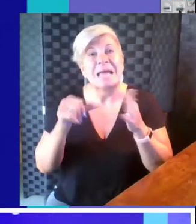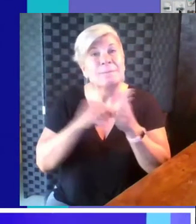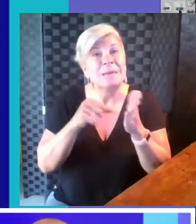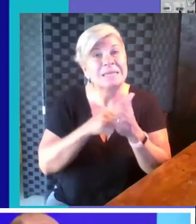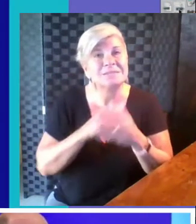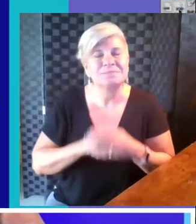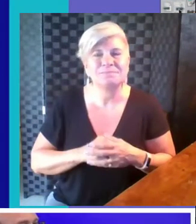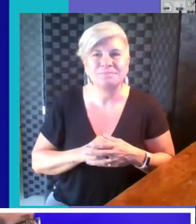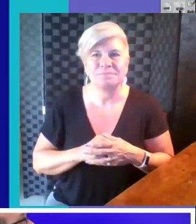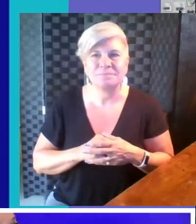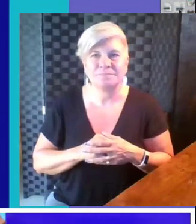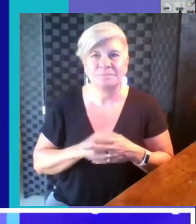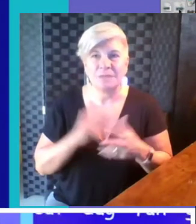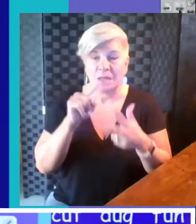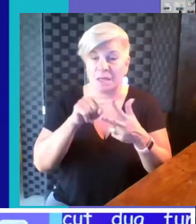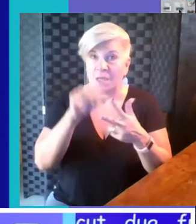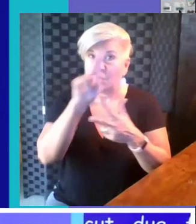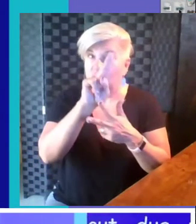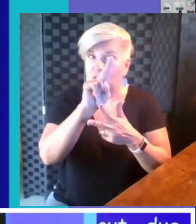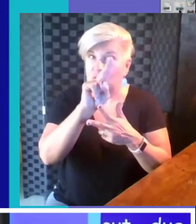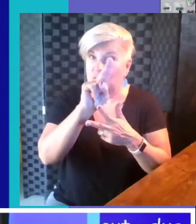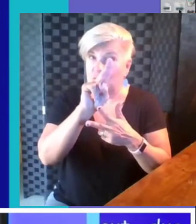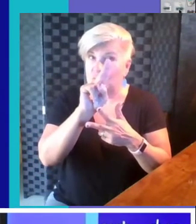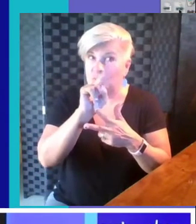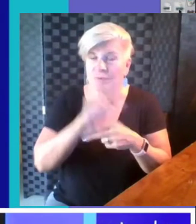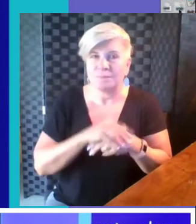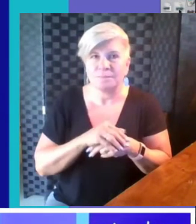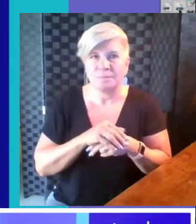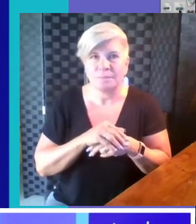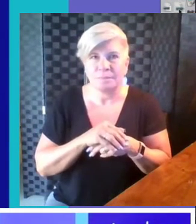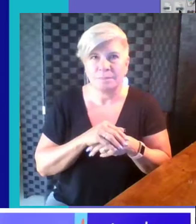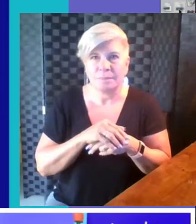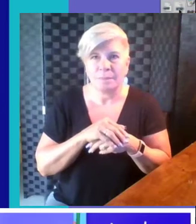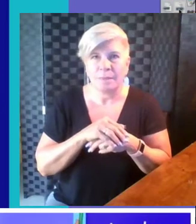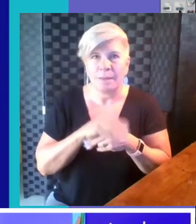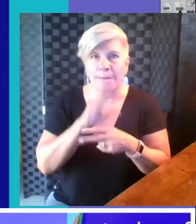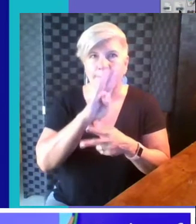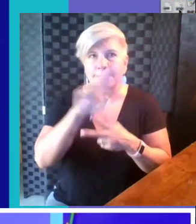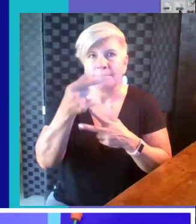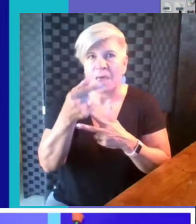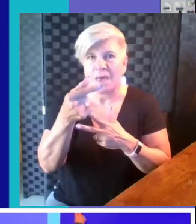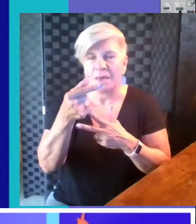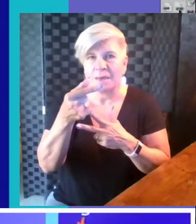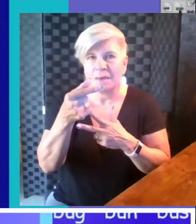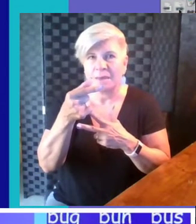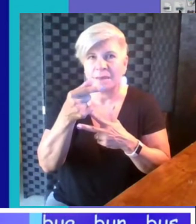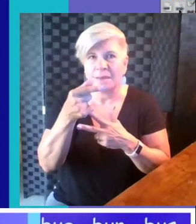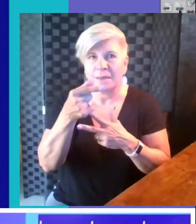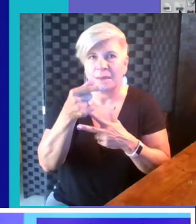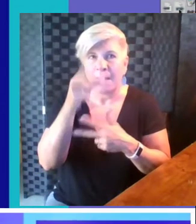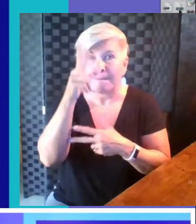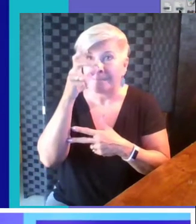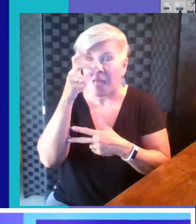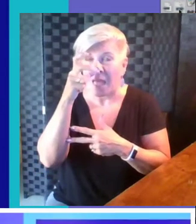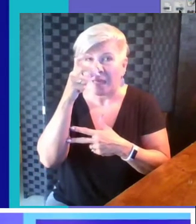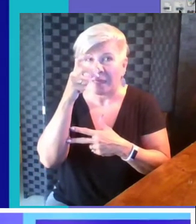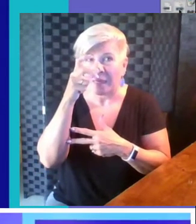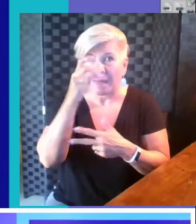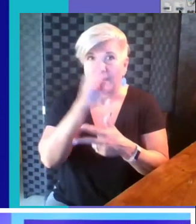page. Short U words. I see b-ug,